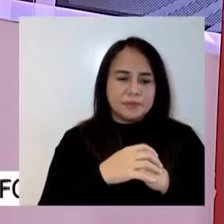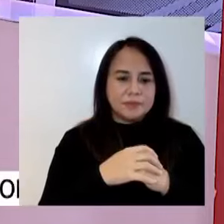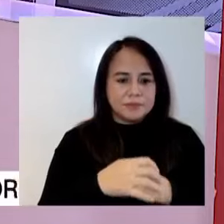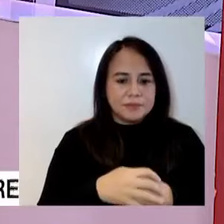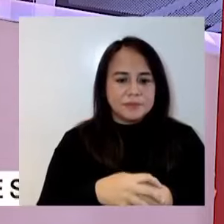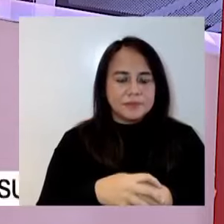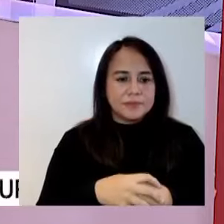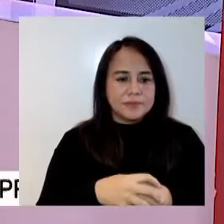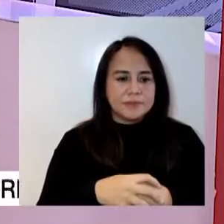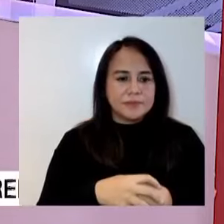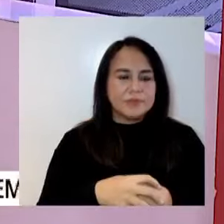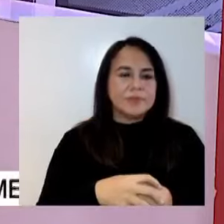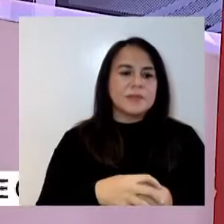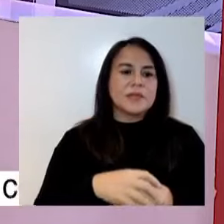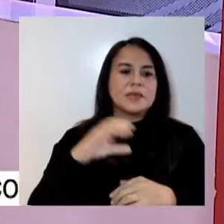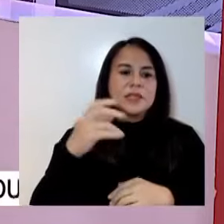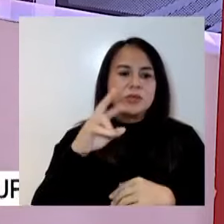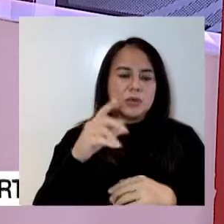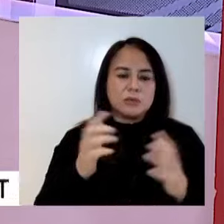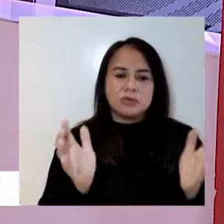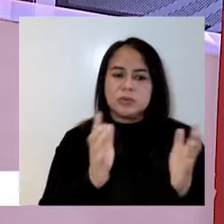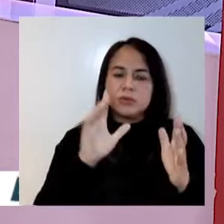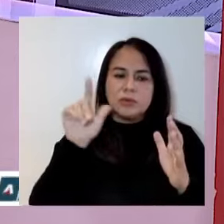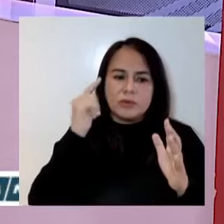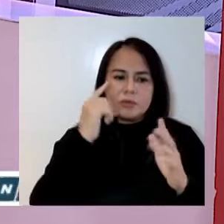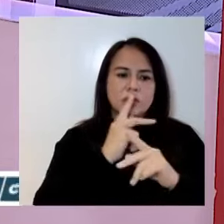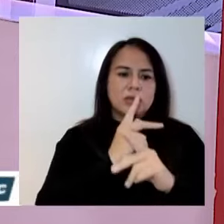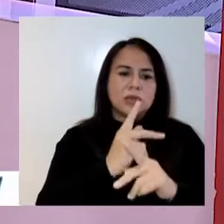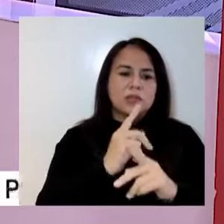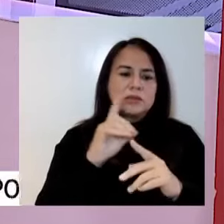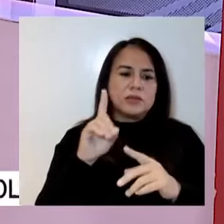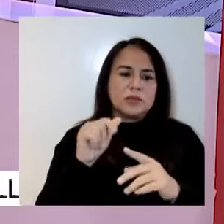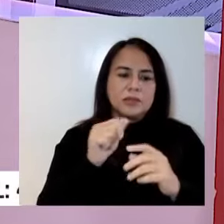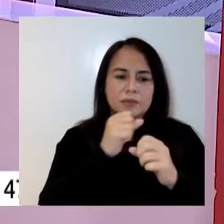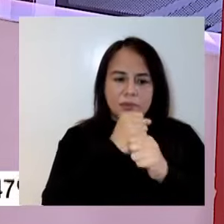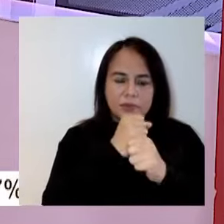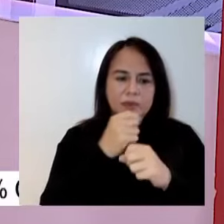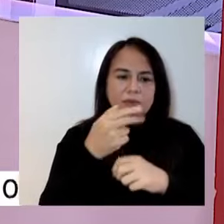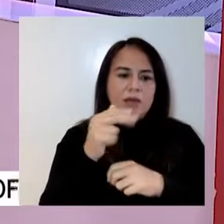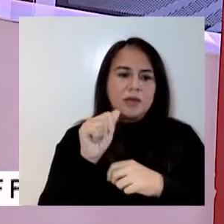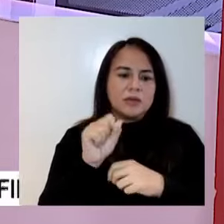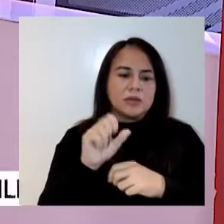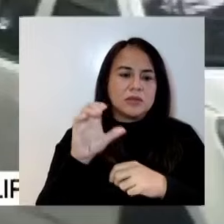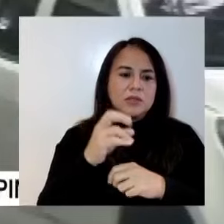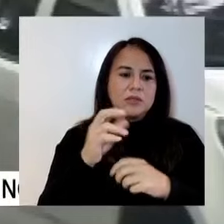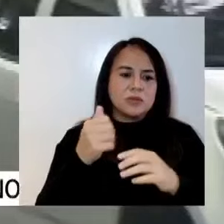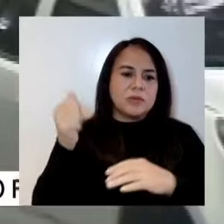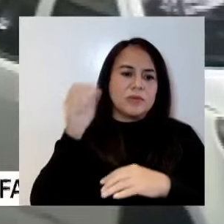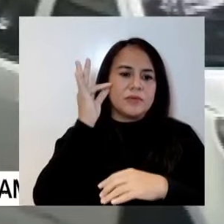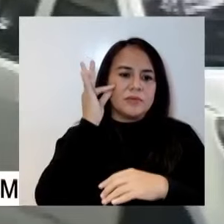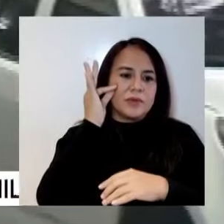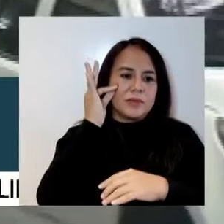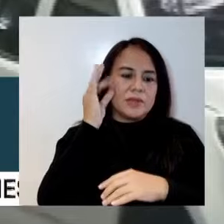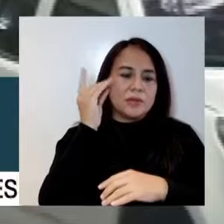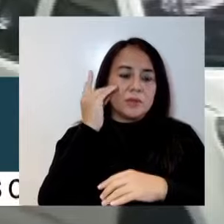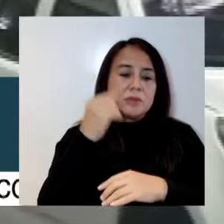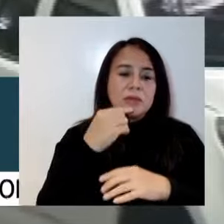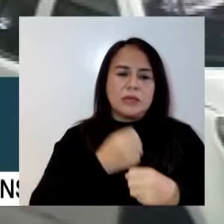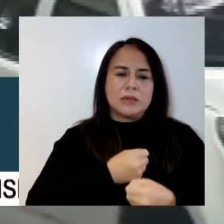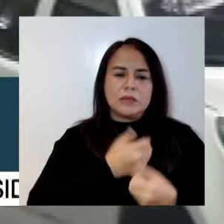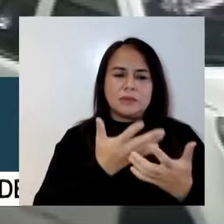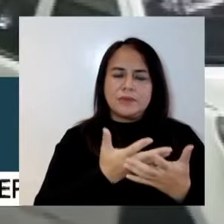Rights urging government to ensure the protection of public data from hackers. CHR Commissioner Fida Maniri Dumarpa expressed grave concern